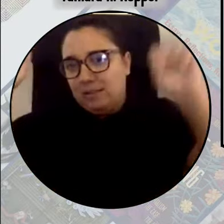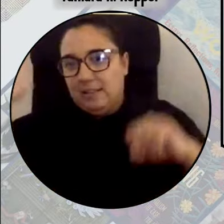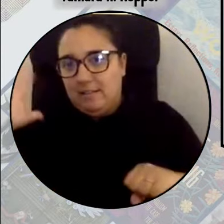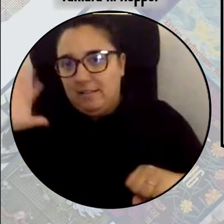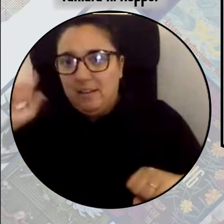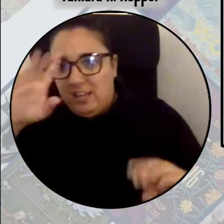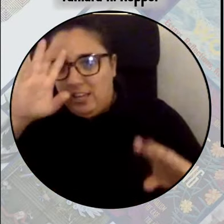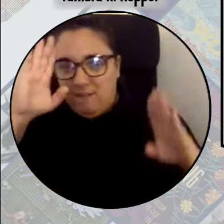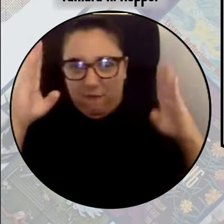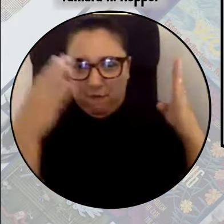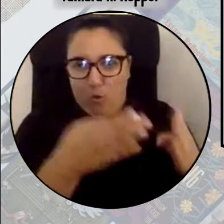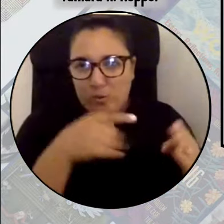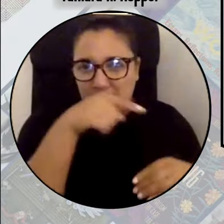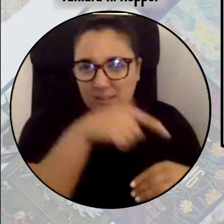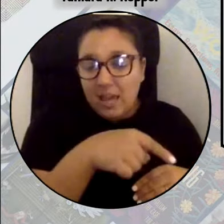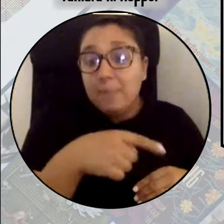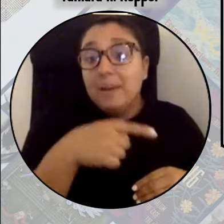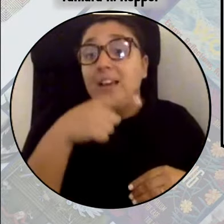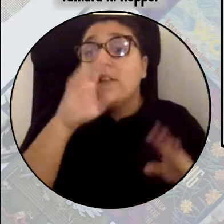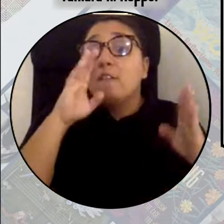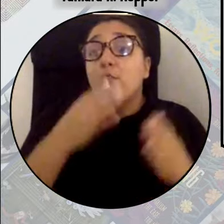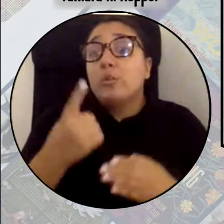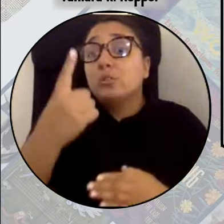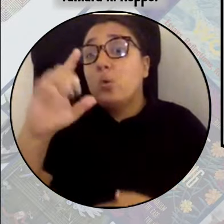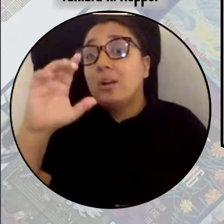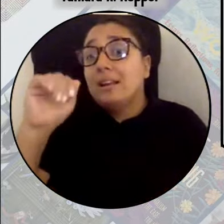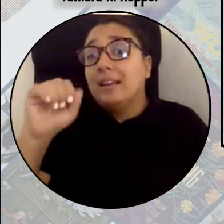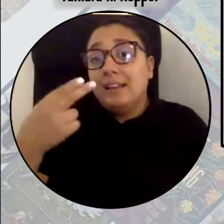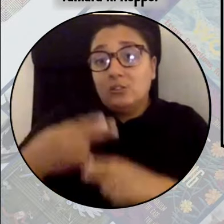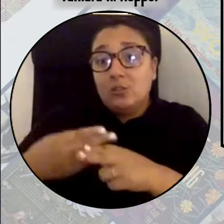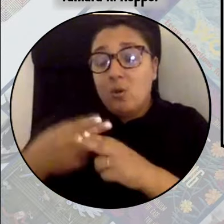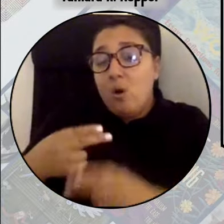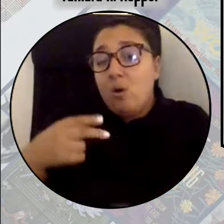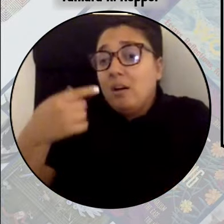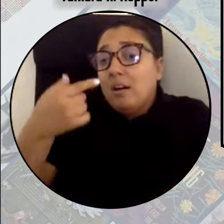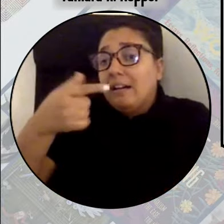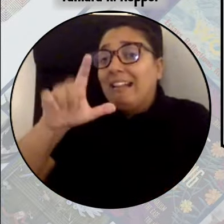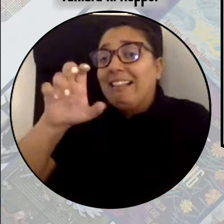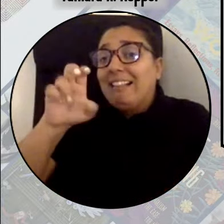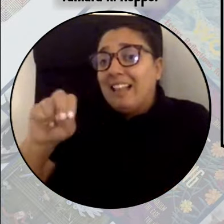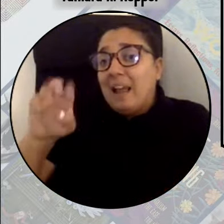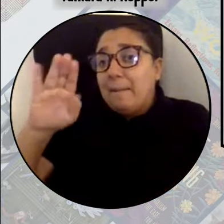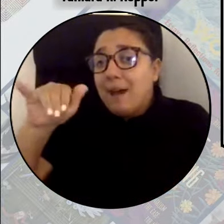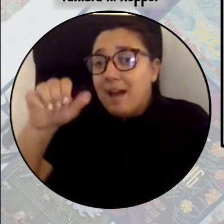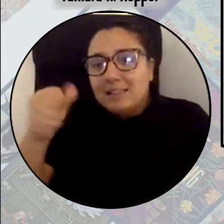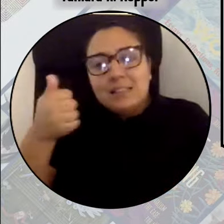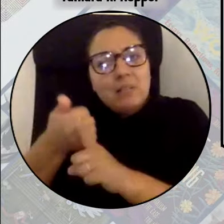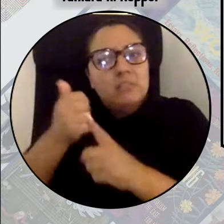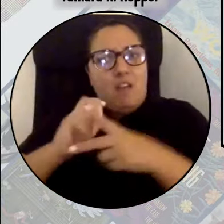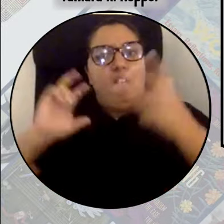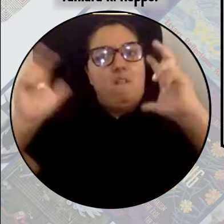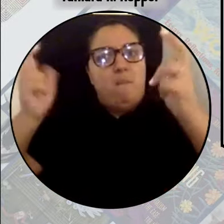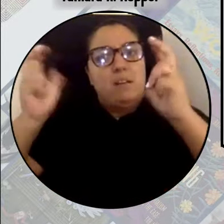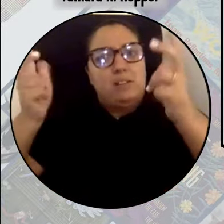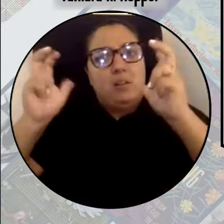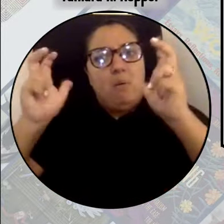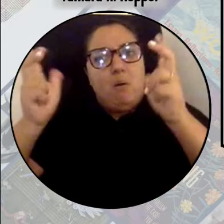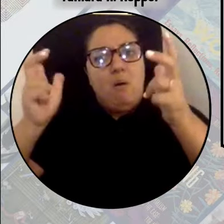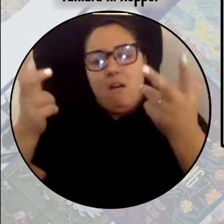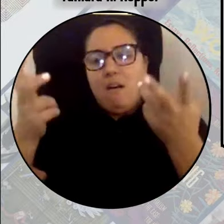looks at, for example, the case of Len Bias. And Len Bias, for those who remember, was a star basketball player